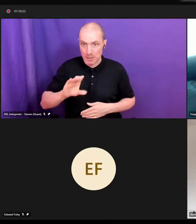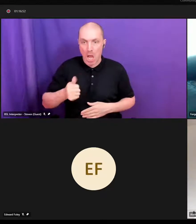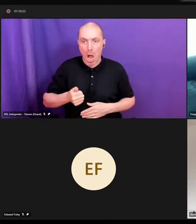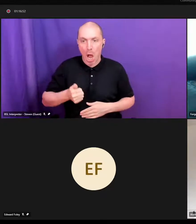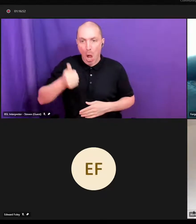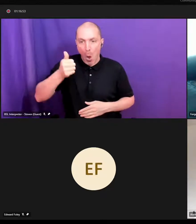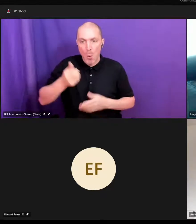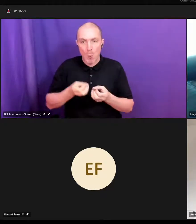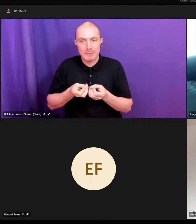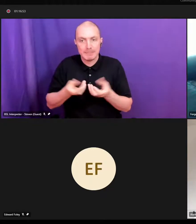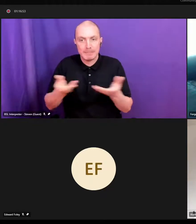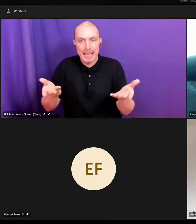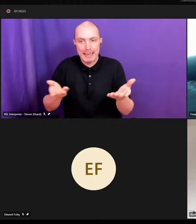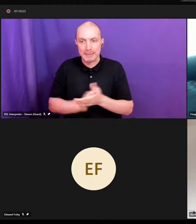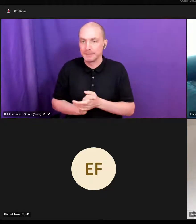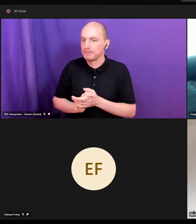Neal.